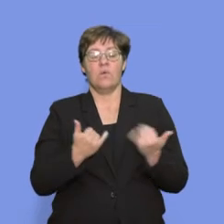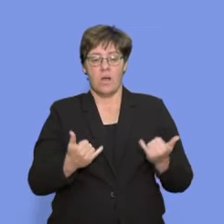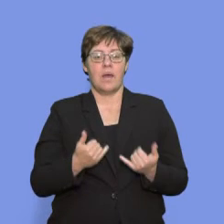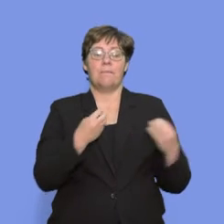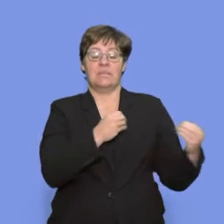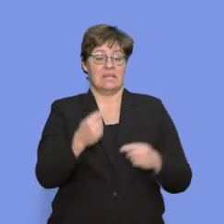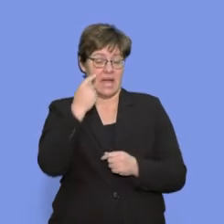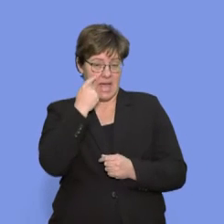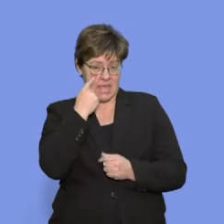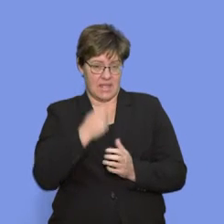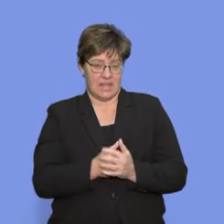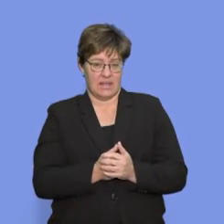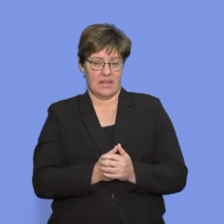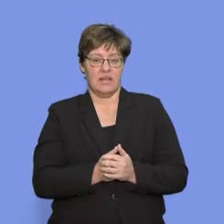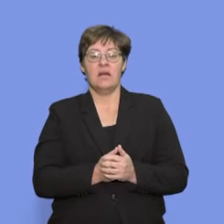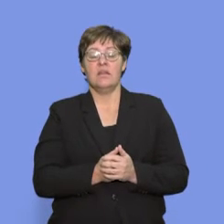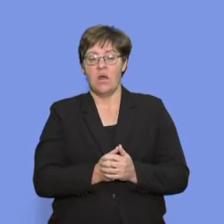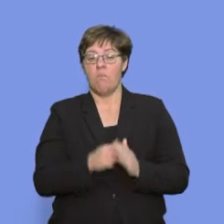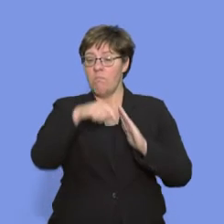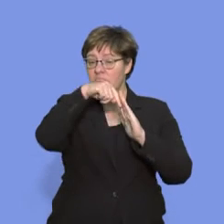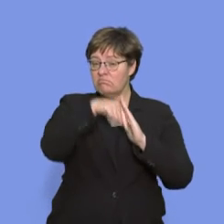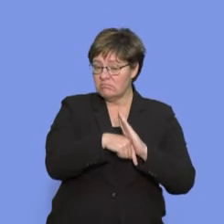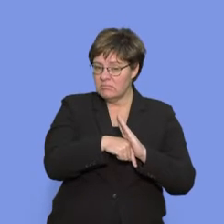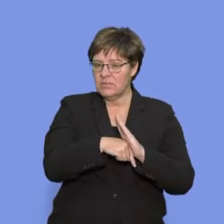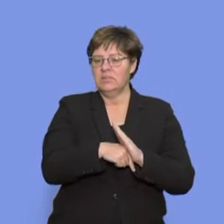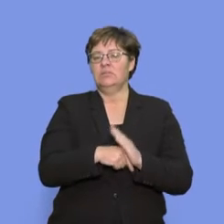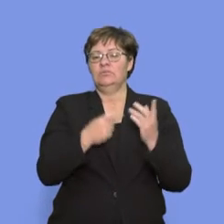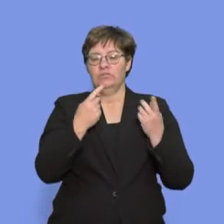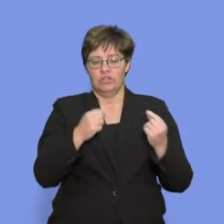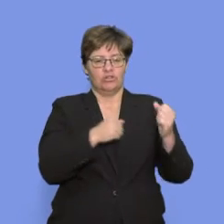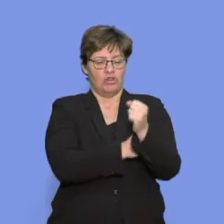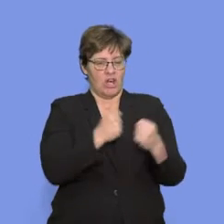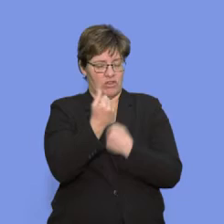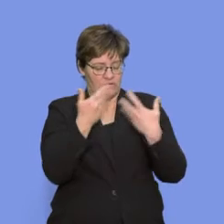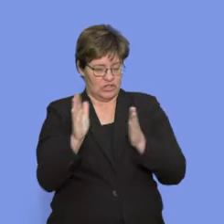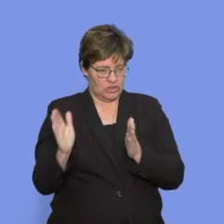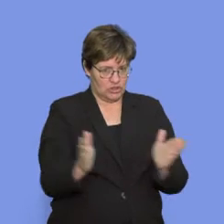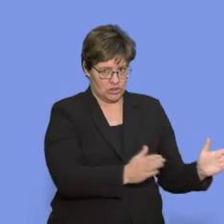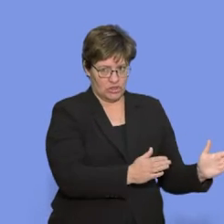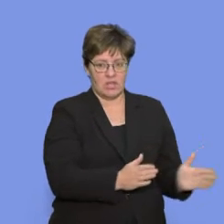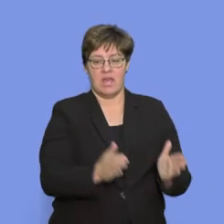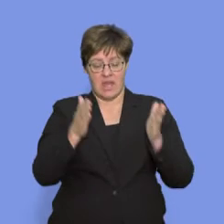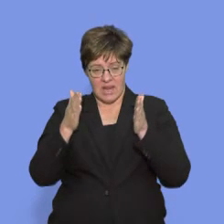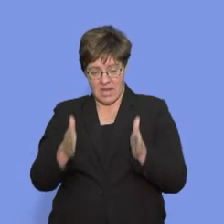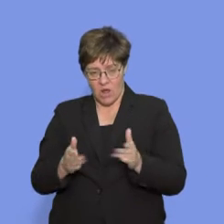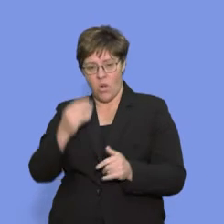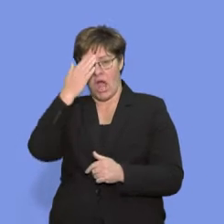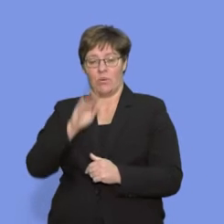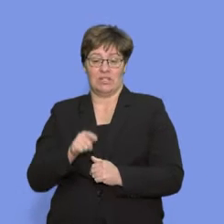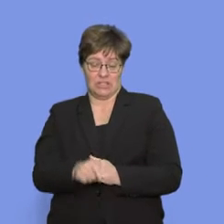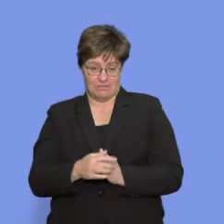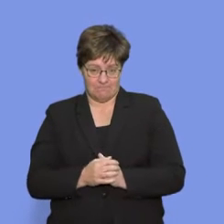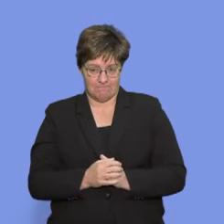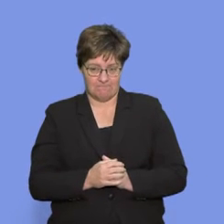eye, and if we go even further into the eye, we have done the structure of the eye. We are going to go to accommodation